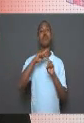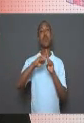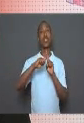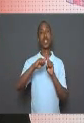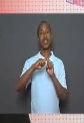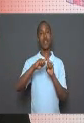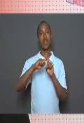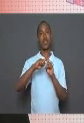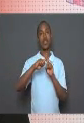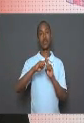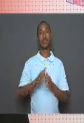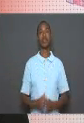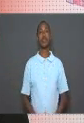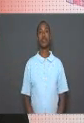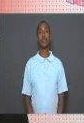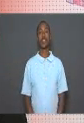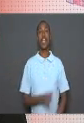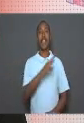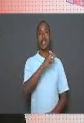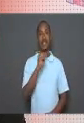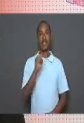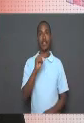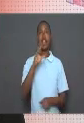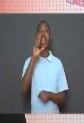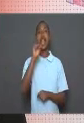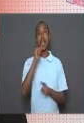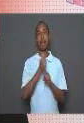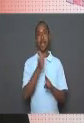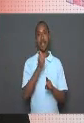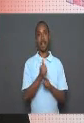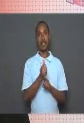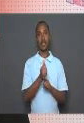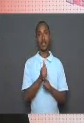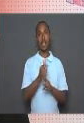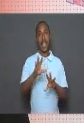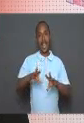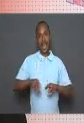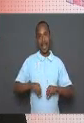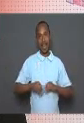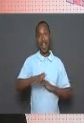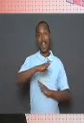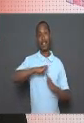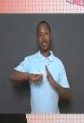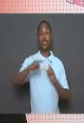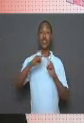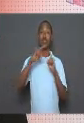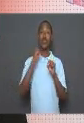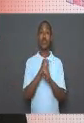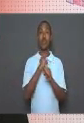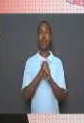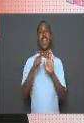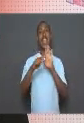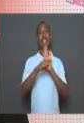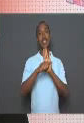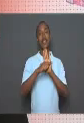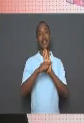positive ions, and nonmetals gain them to form